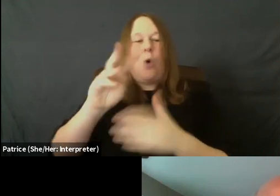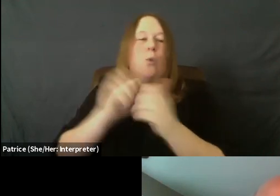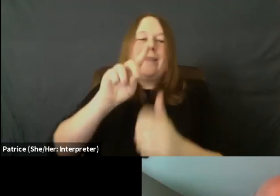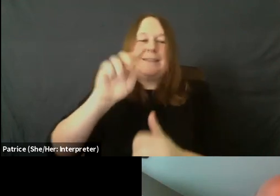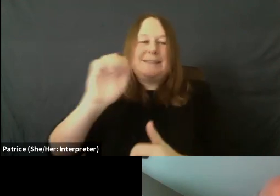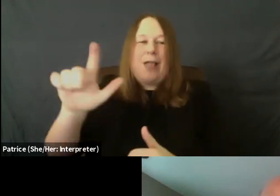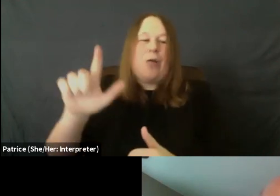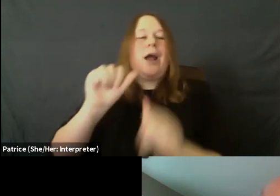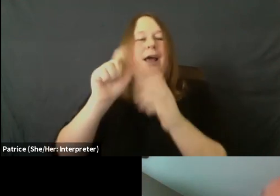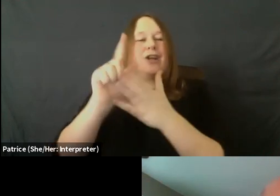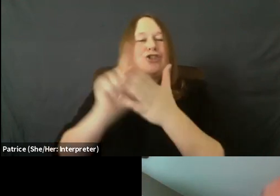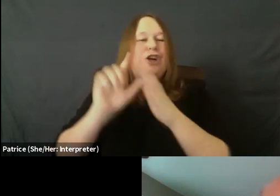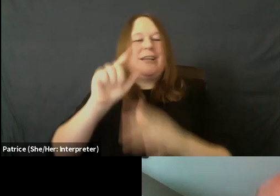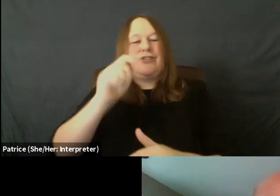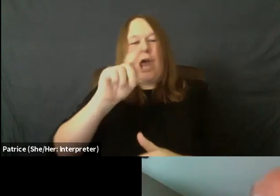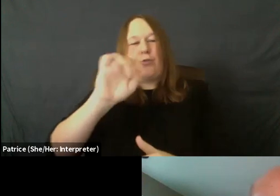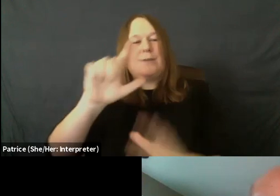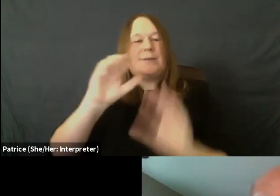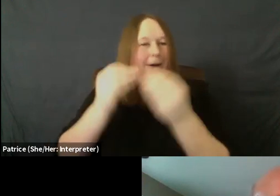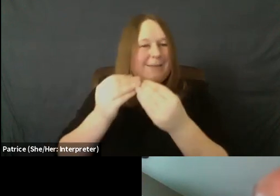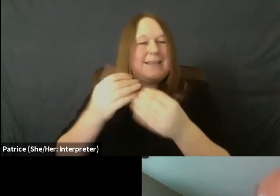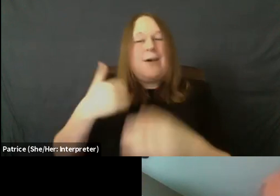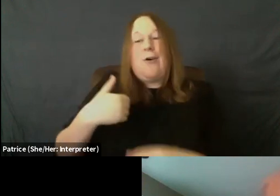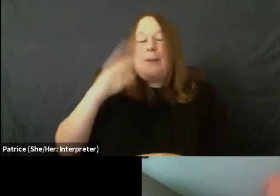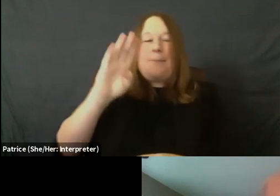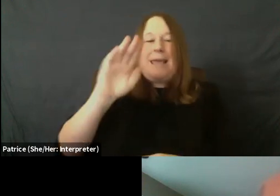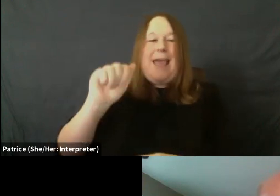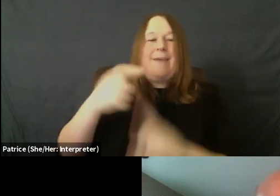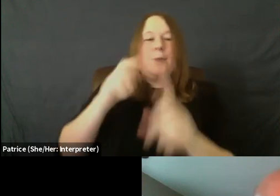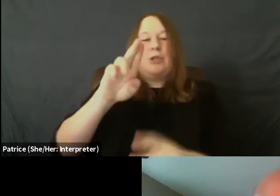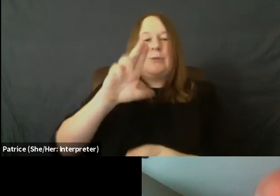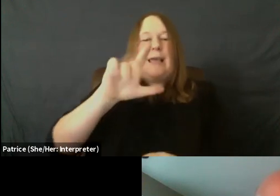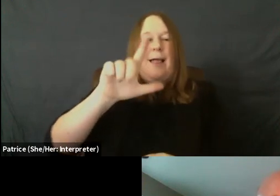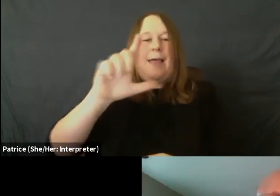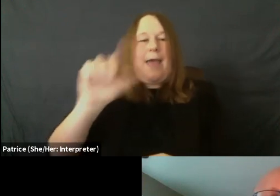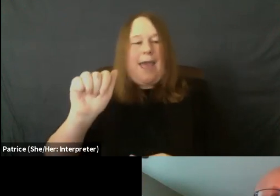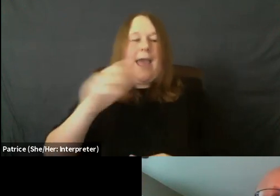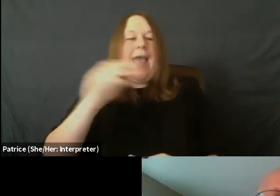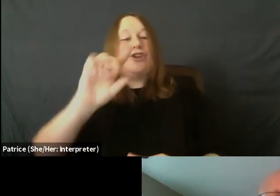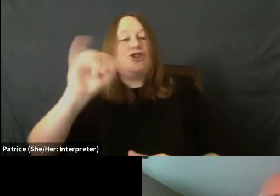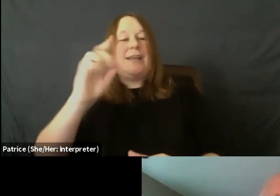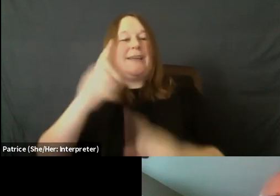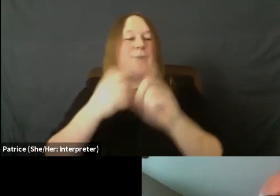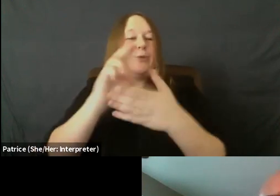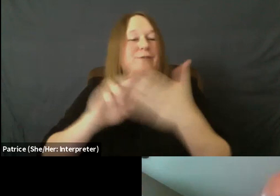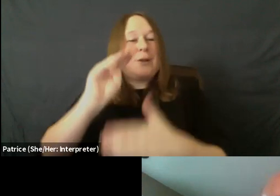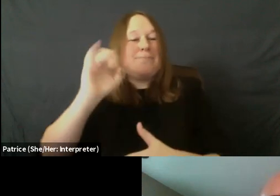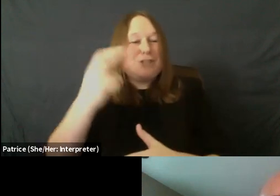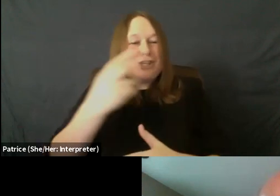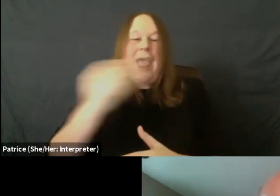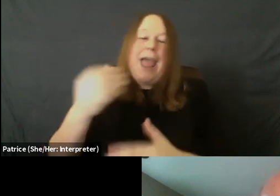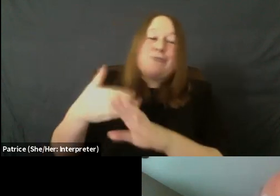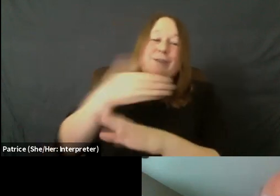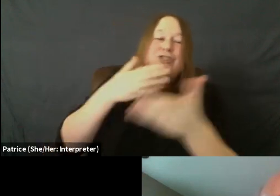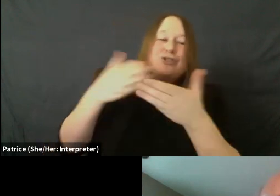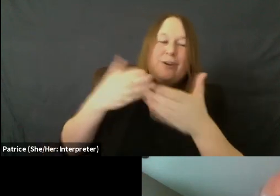Attorney General's Office, holds a bachelor's from UCLA and a JD from the University of Michigan, and previously